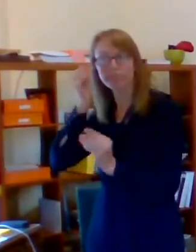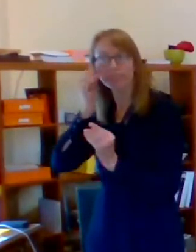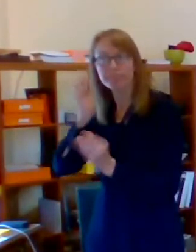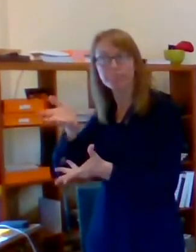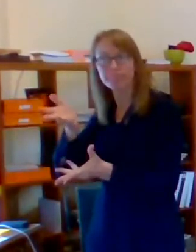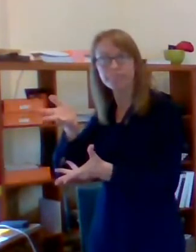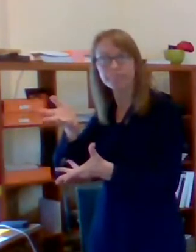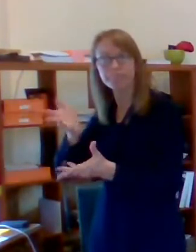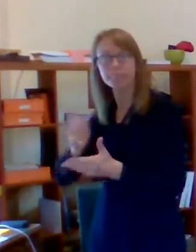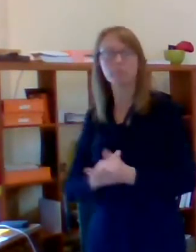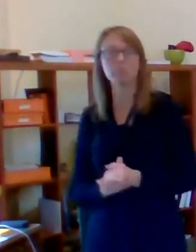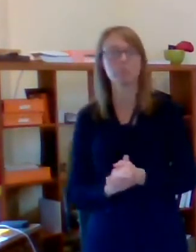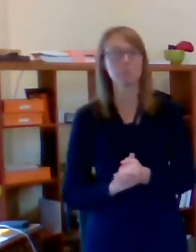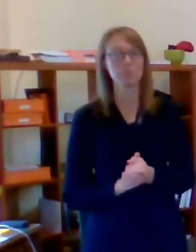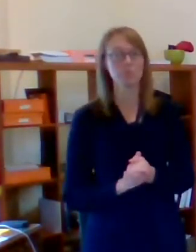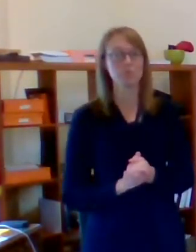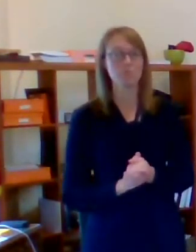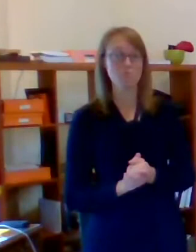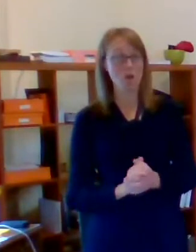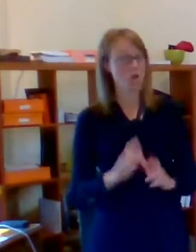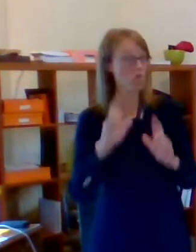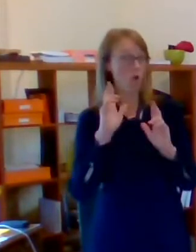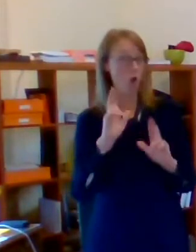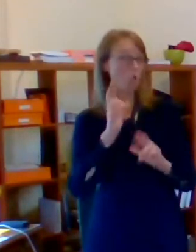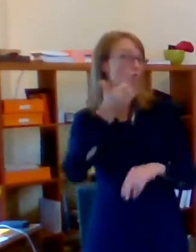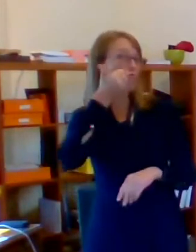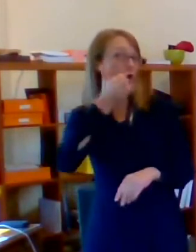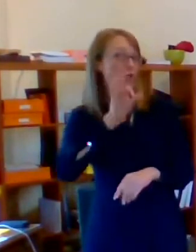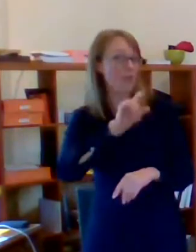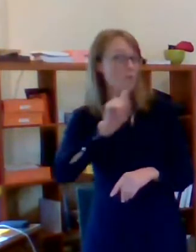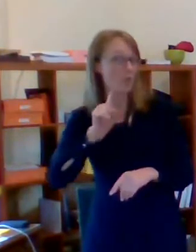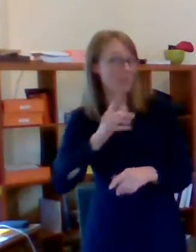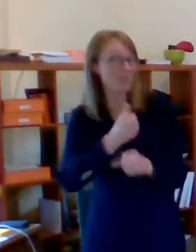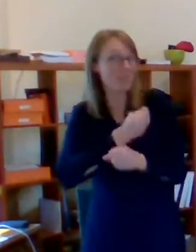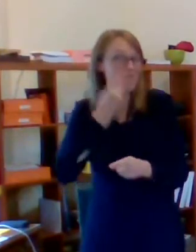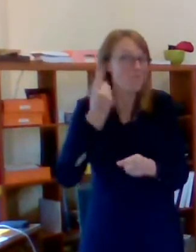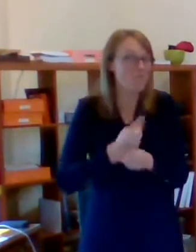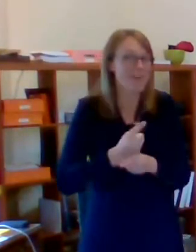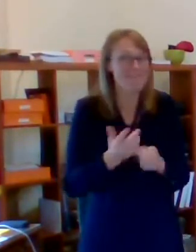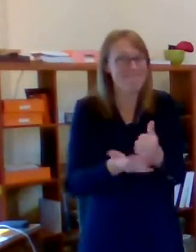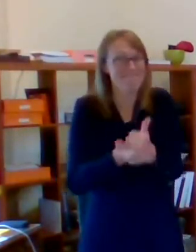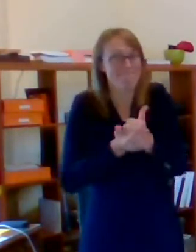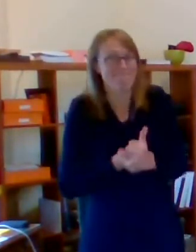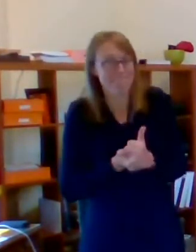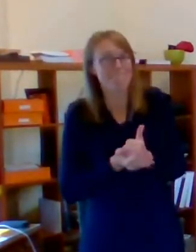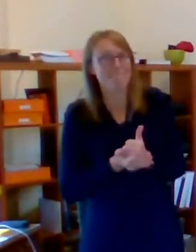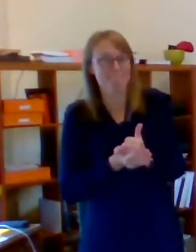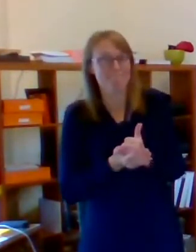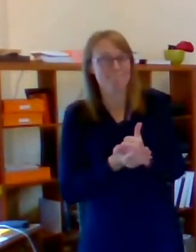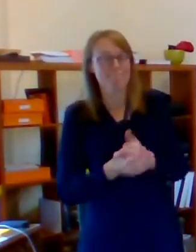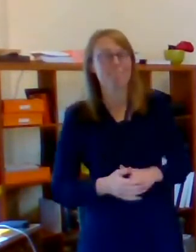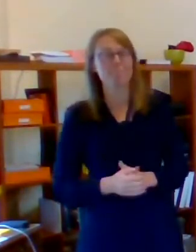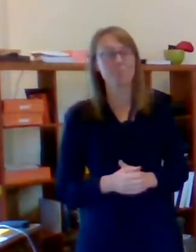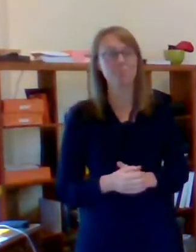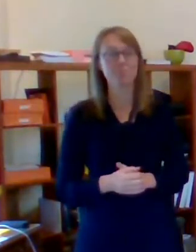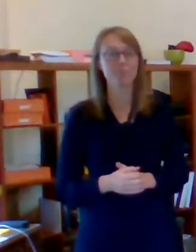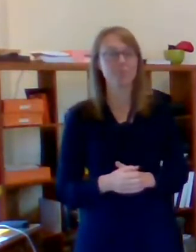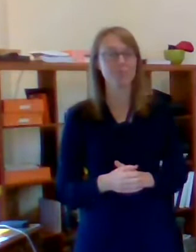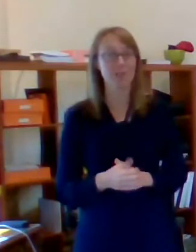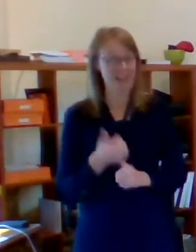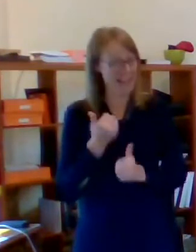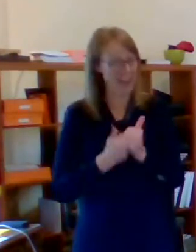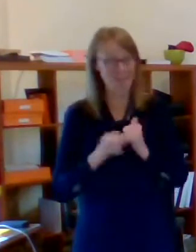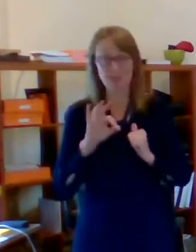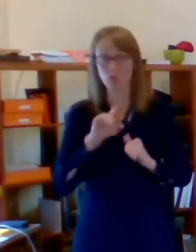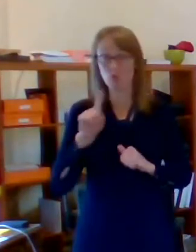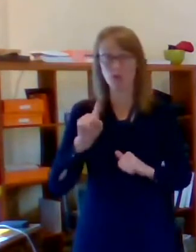get the right service. And not every 911 call needs to be answered by a police officer, a fire truck,